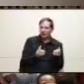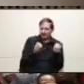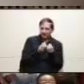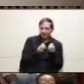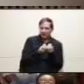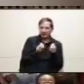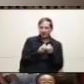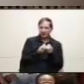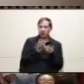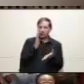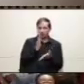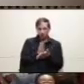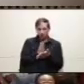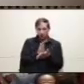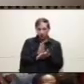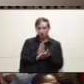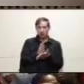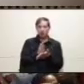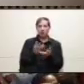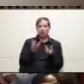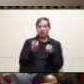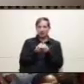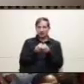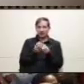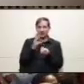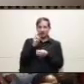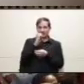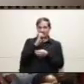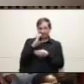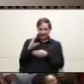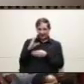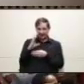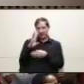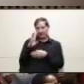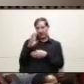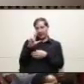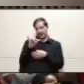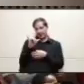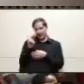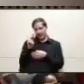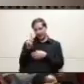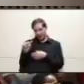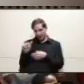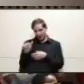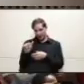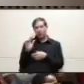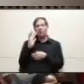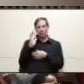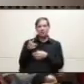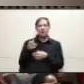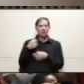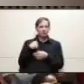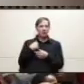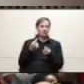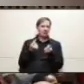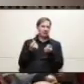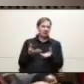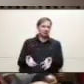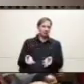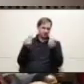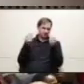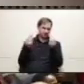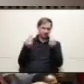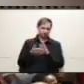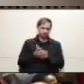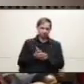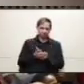sure with the intervention of Melinda, the MEC, that we will get it right. We're going to get our money. Thank you.